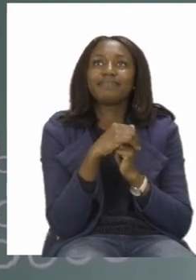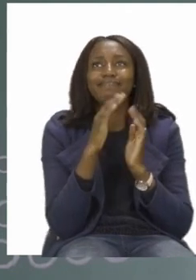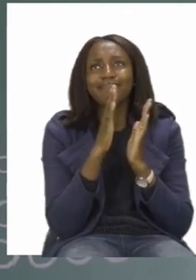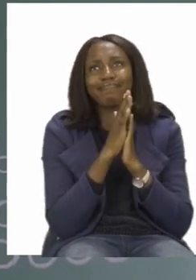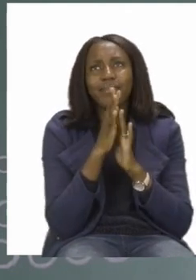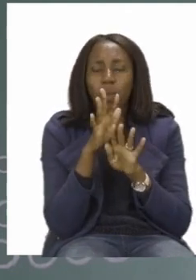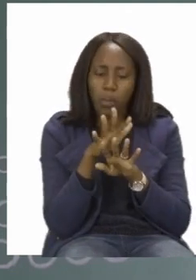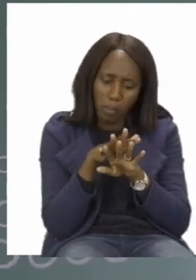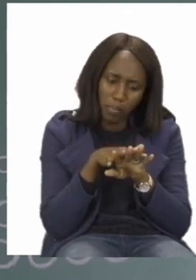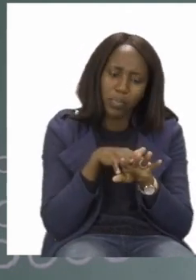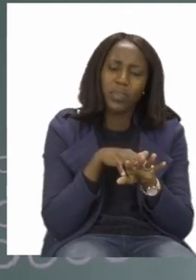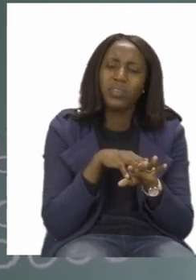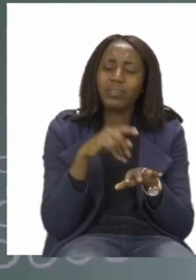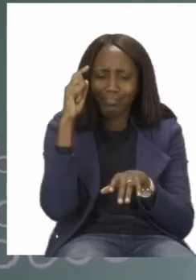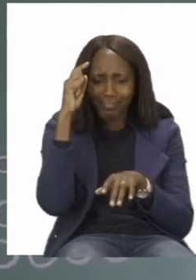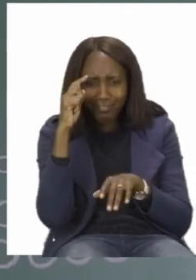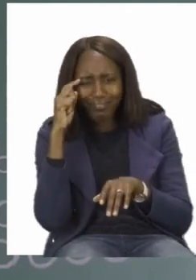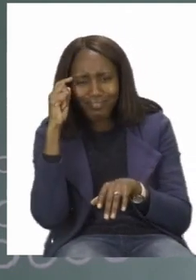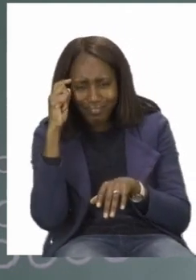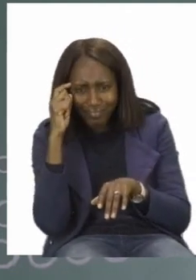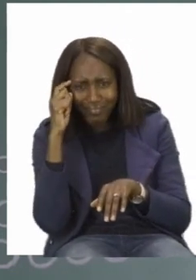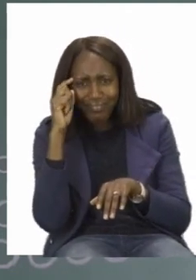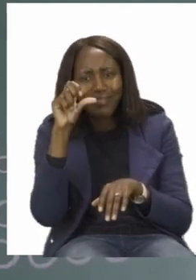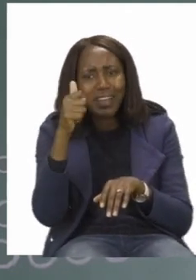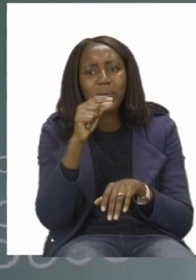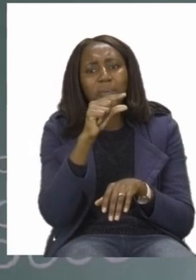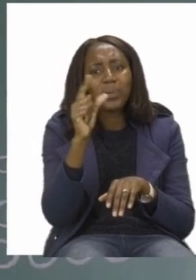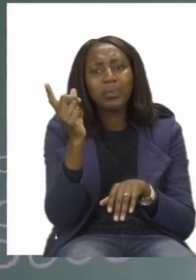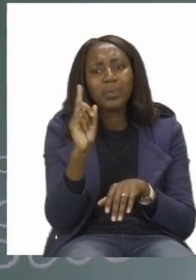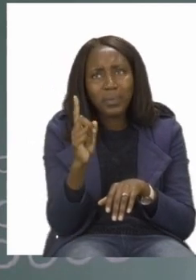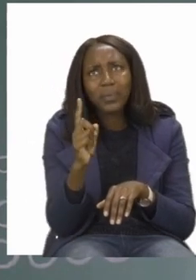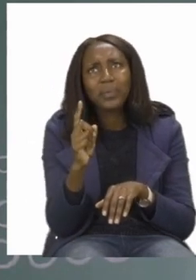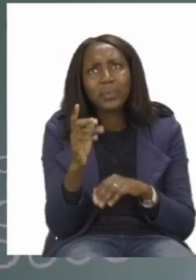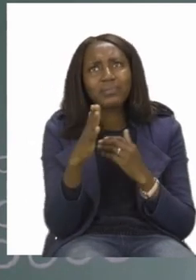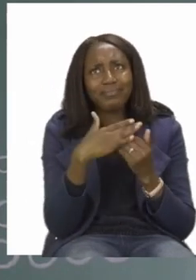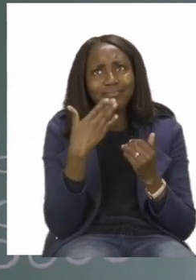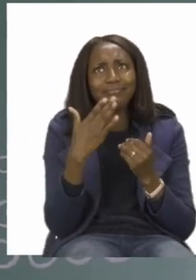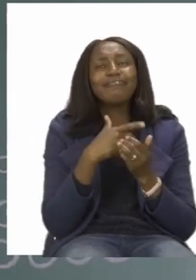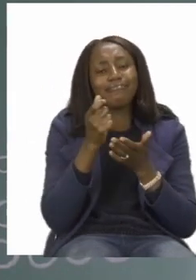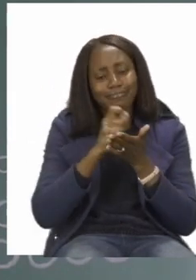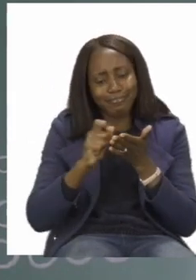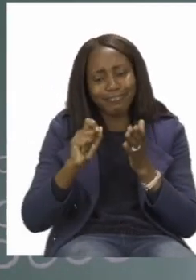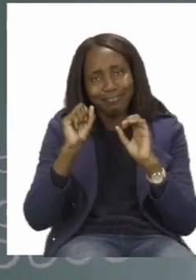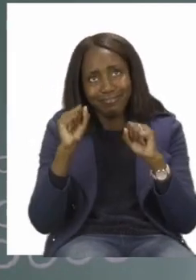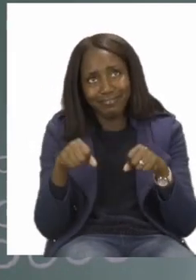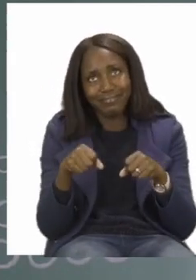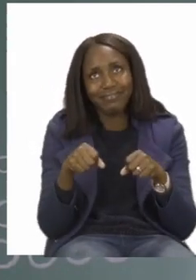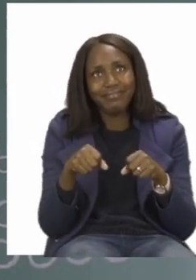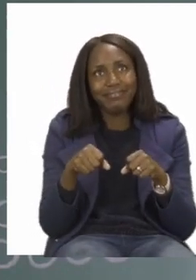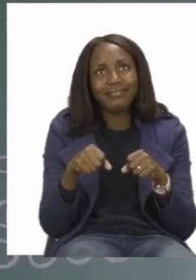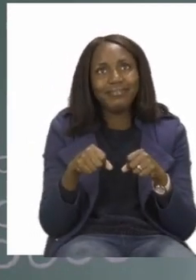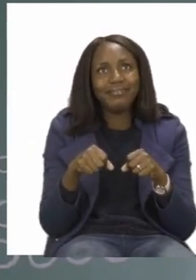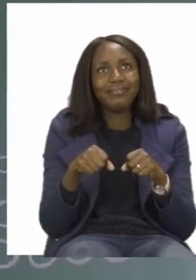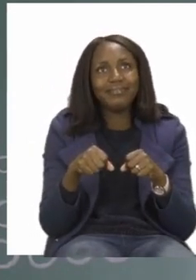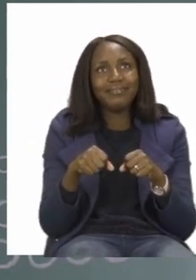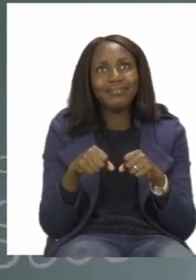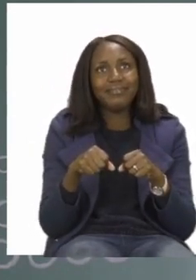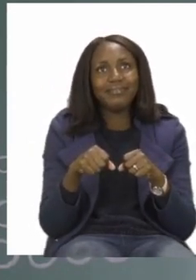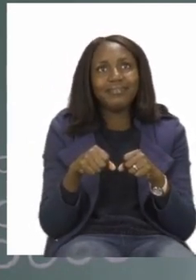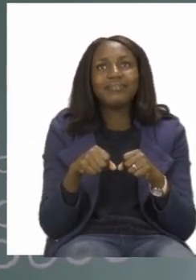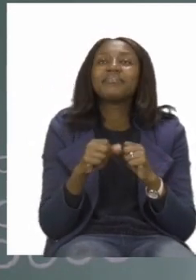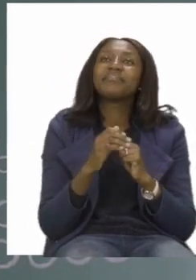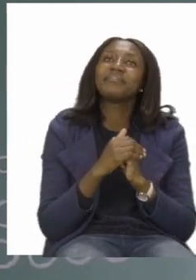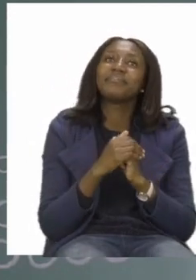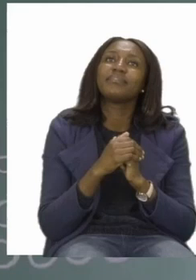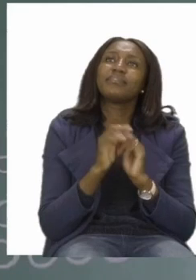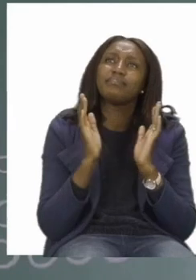with the clues, boys and girls. They are the ones that make everything fun. Be careful and spell the words